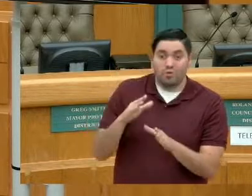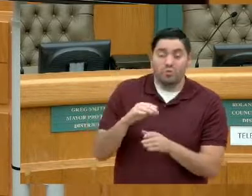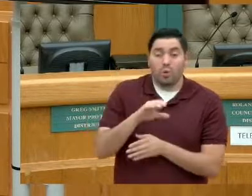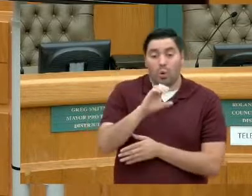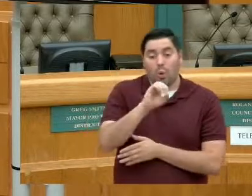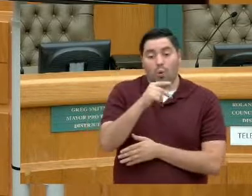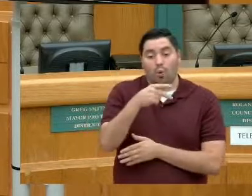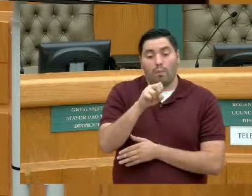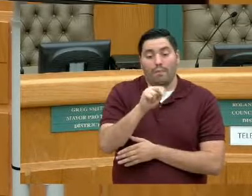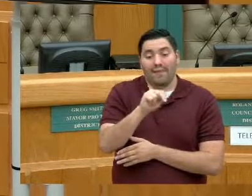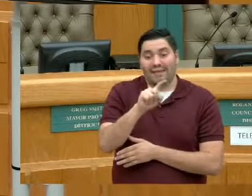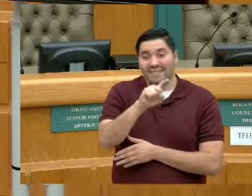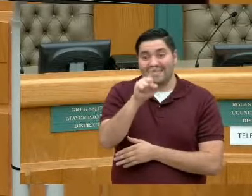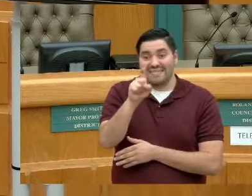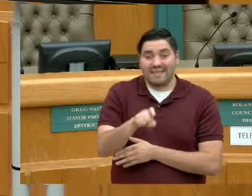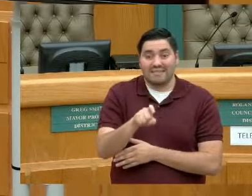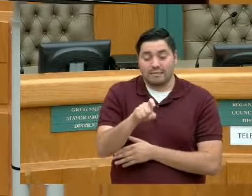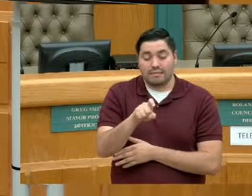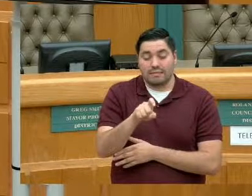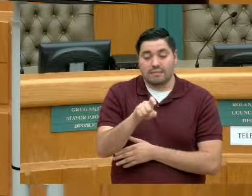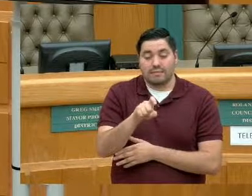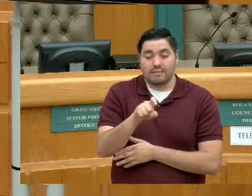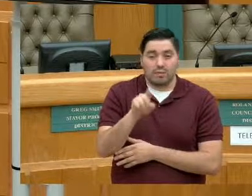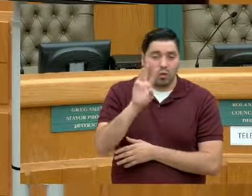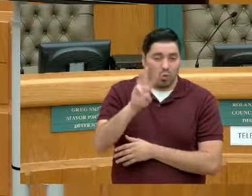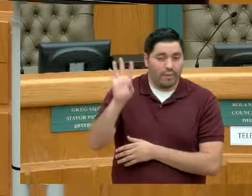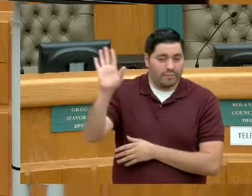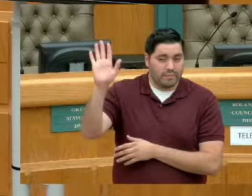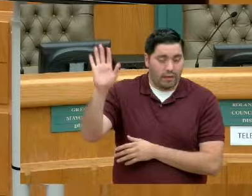Open Texas webpage.